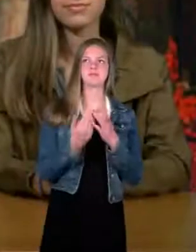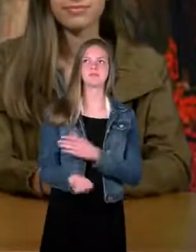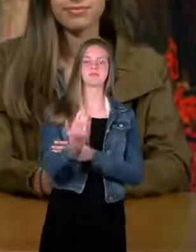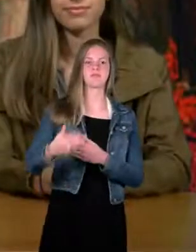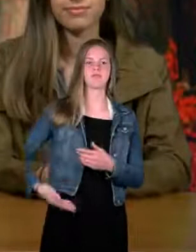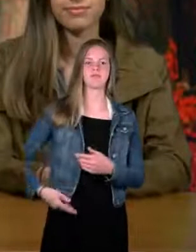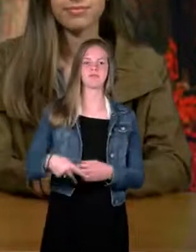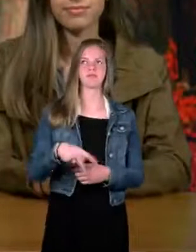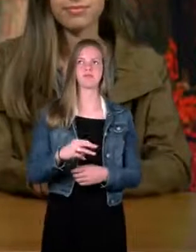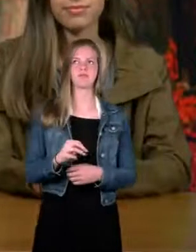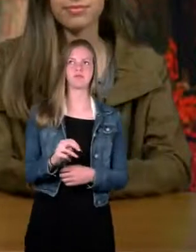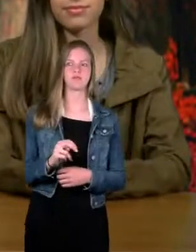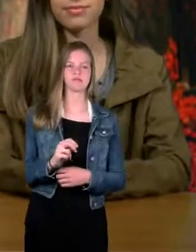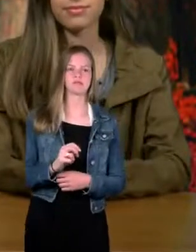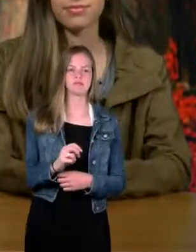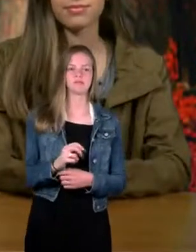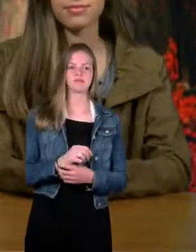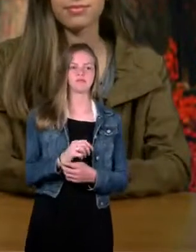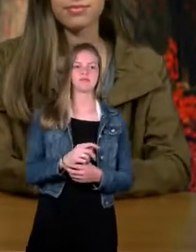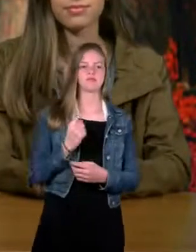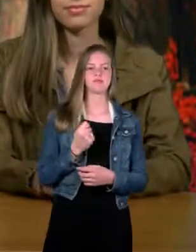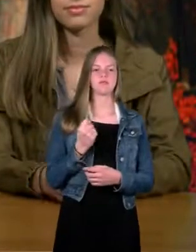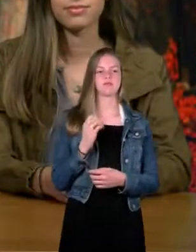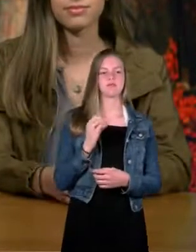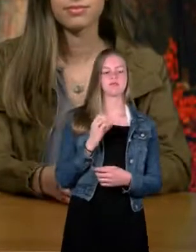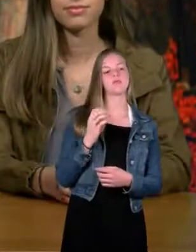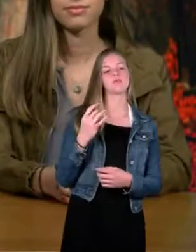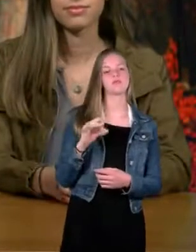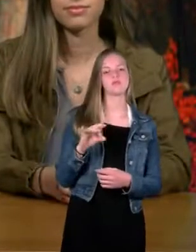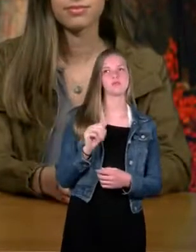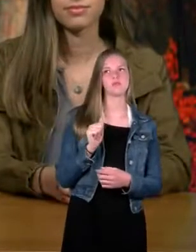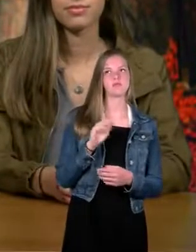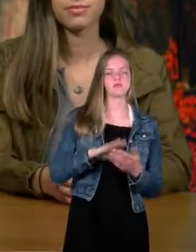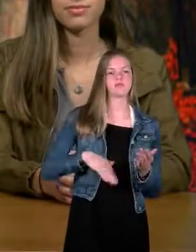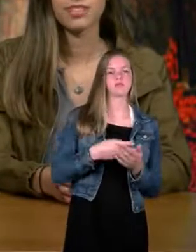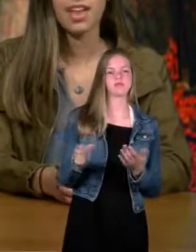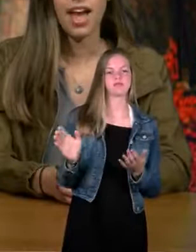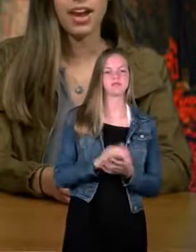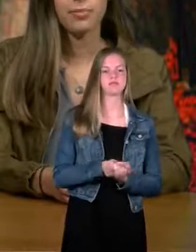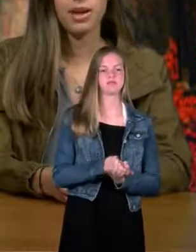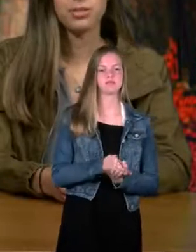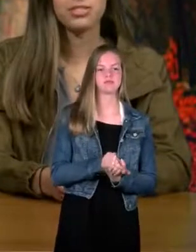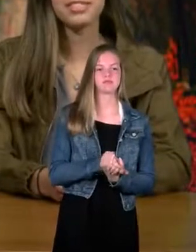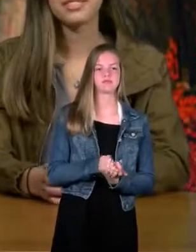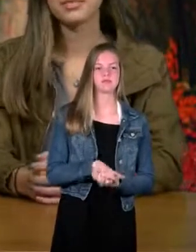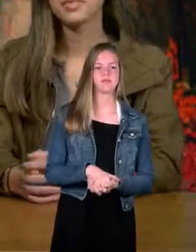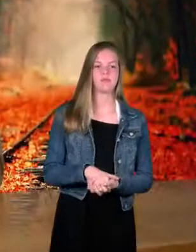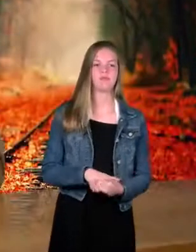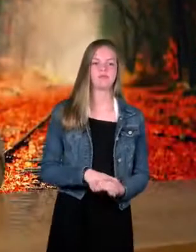Good morning, welcome to PMN on Parkland TV. It's Tuesday, October 18th, day 6, and an A schedule. I'm Jenna Leonti. And I'm Belle